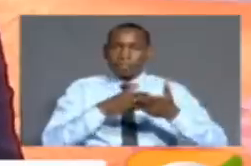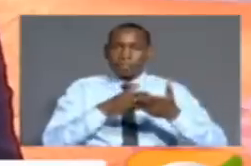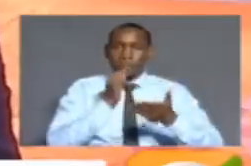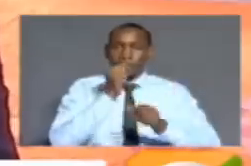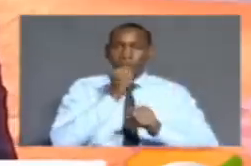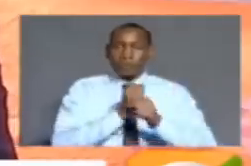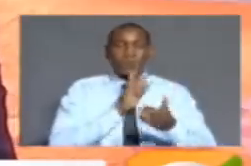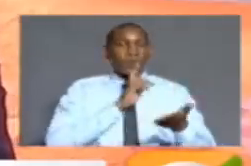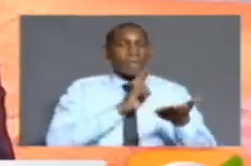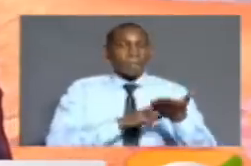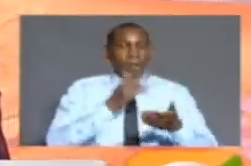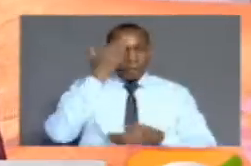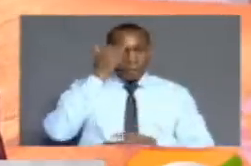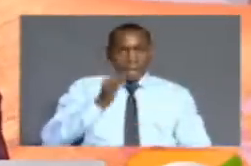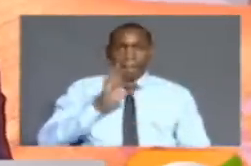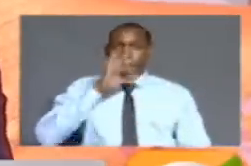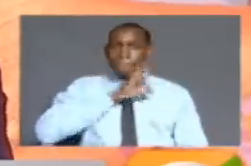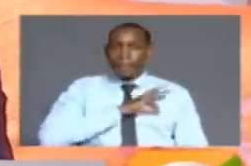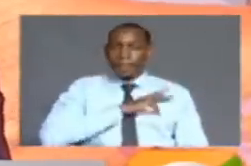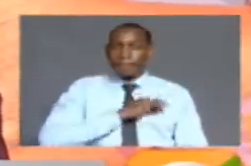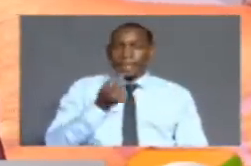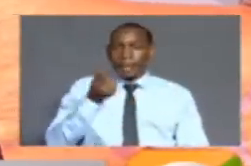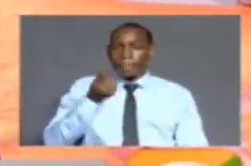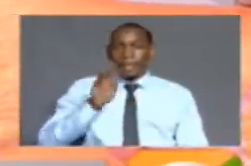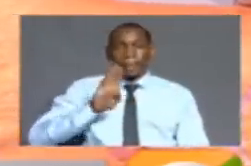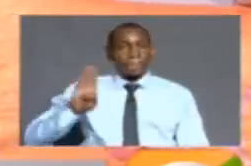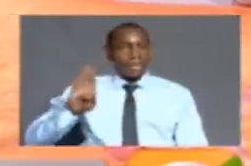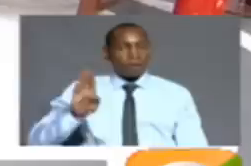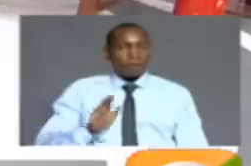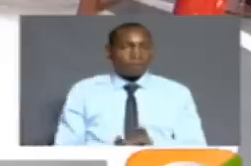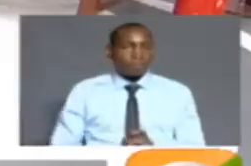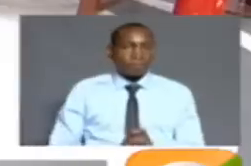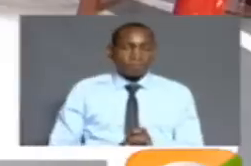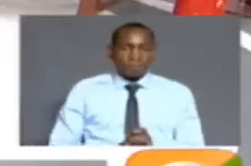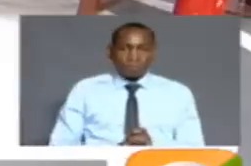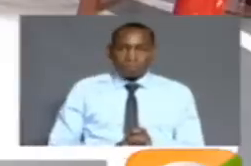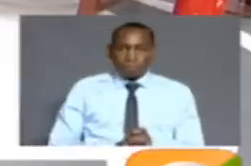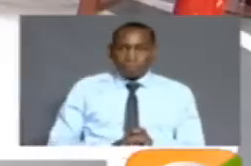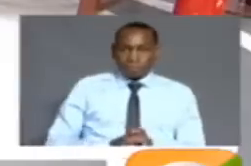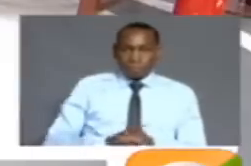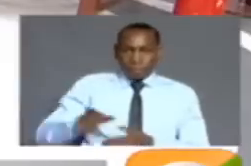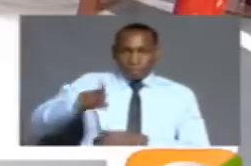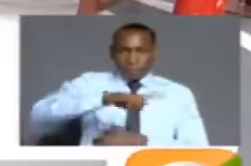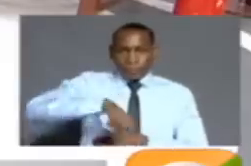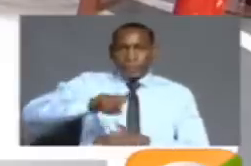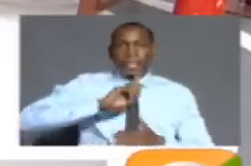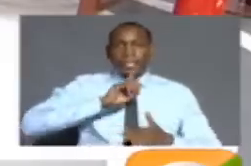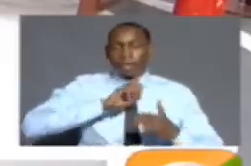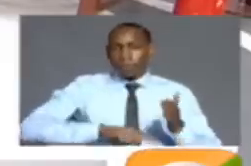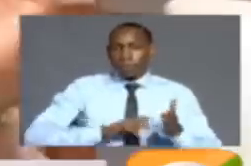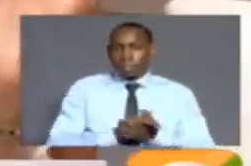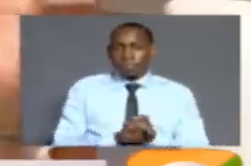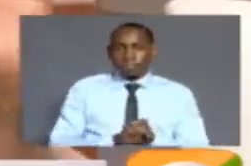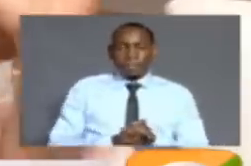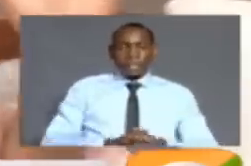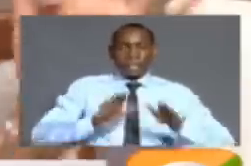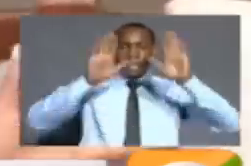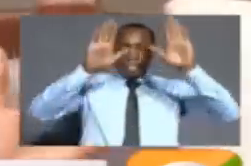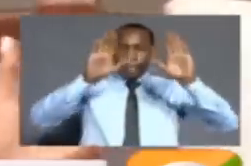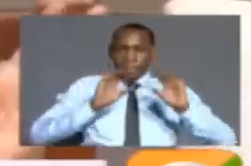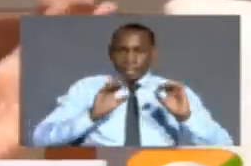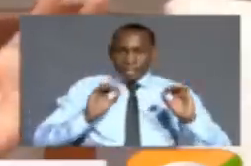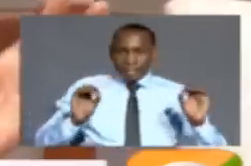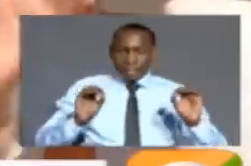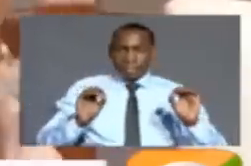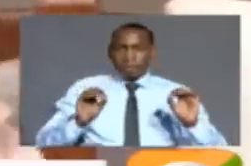yeah. because they pocketed billions. Yeah. But that's again where we must say that at some point, it doesn't matter who disagrees